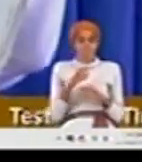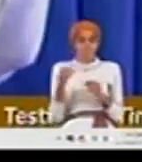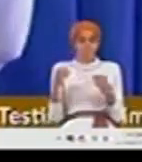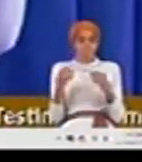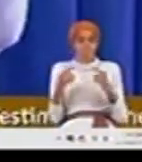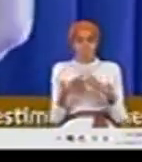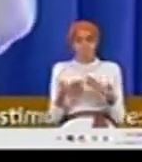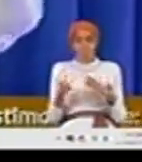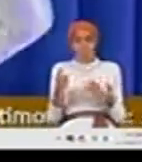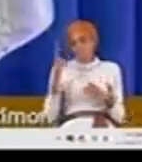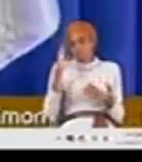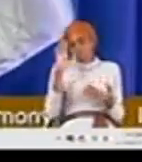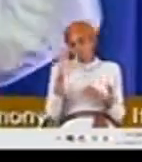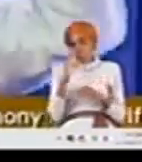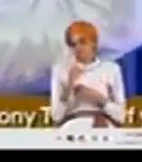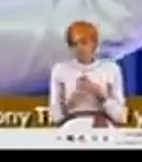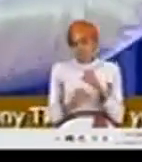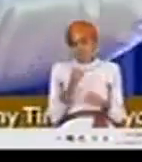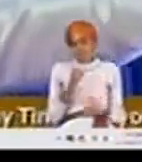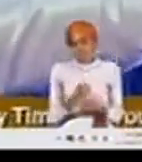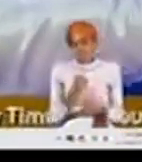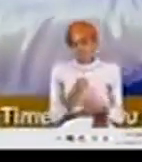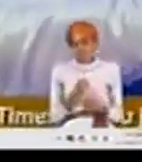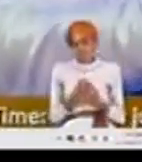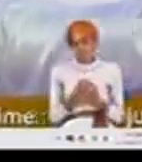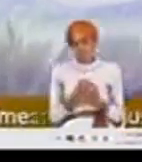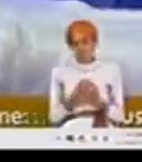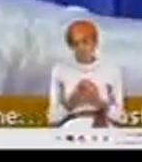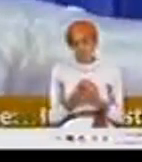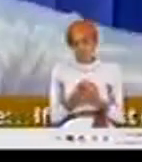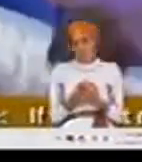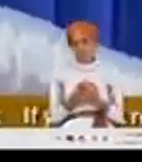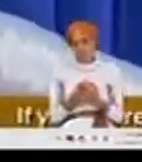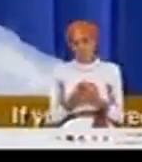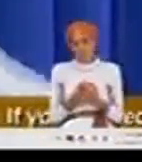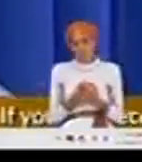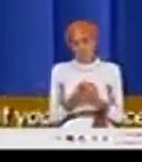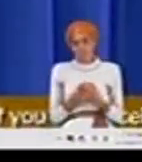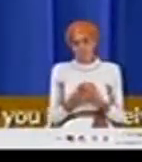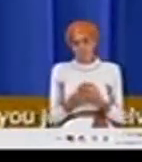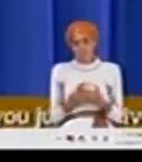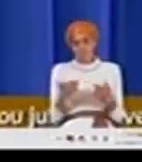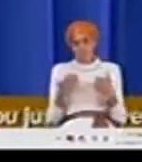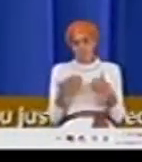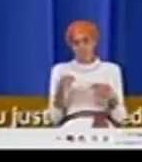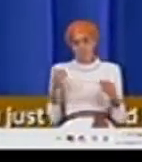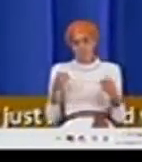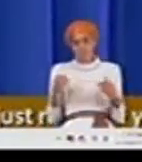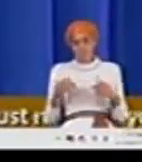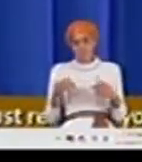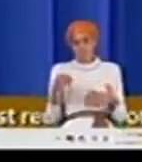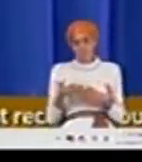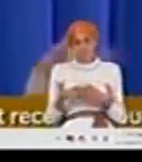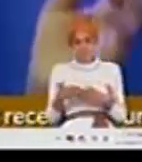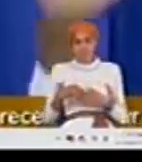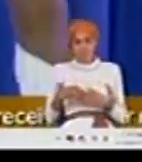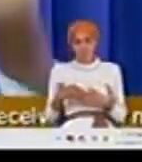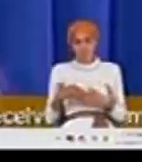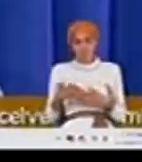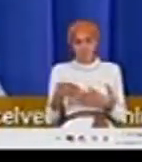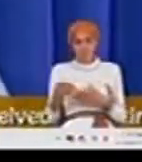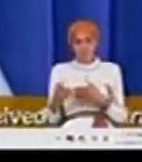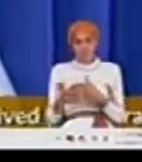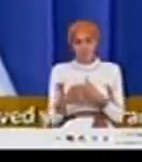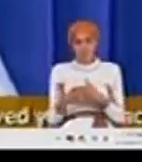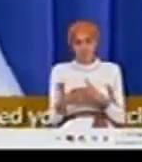the past 5 years as a effect of the work I was doing I have a deep pain on my lower back ache so I give